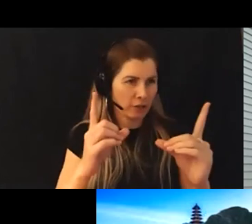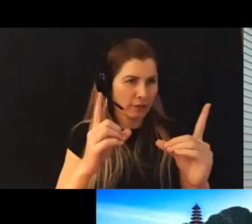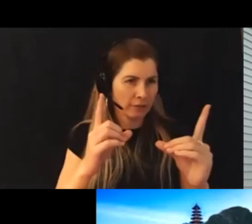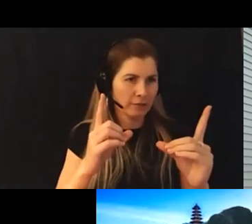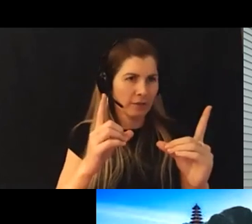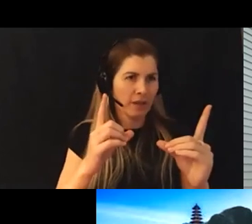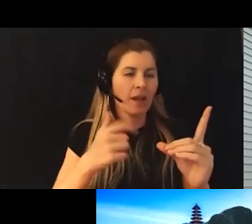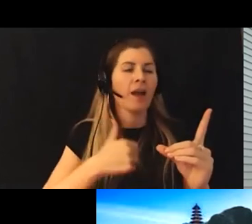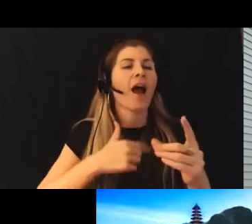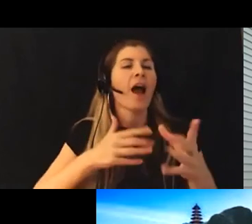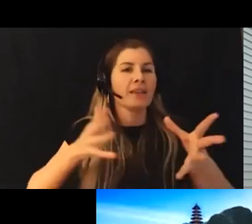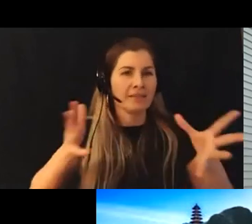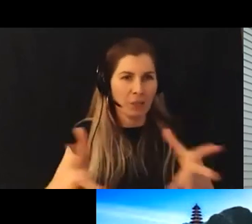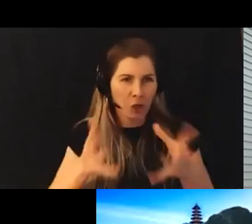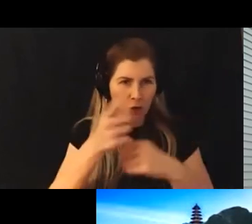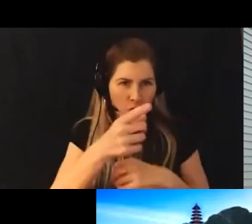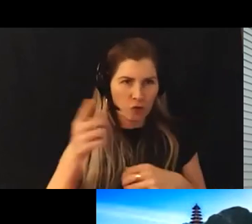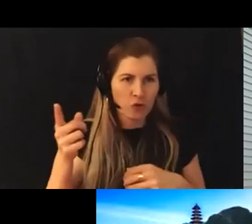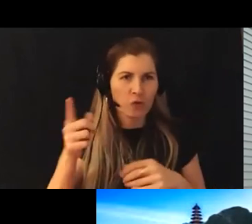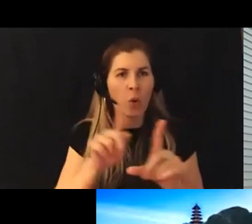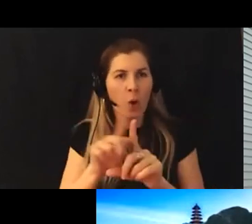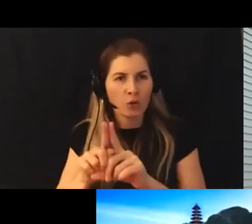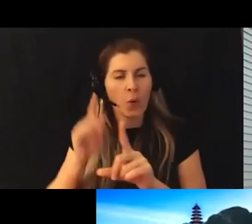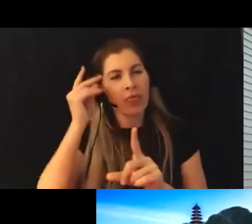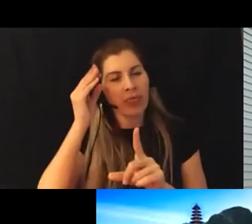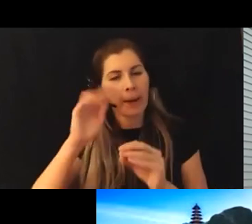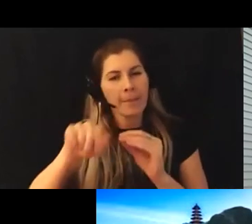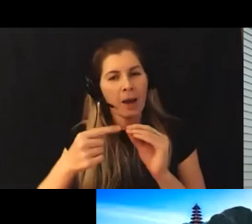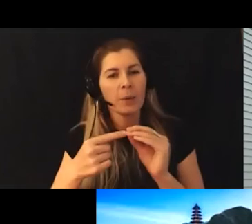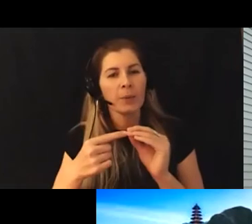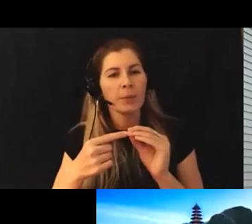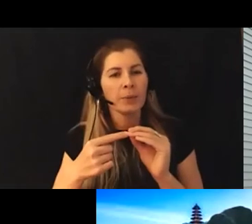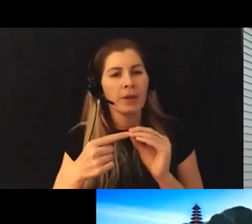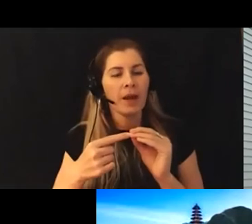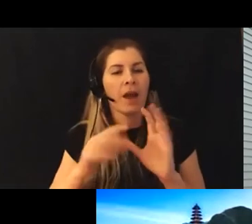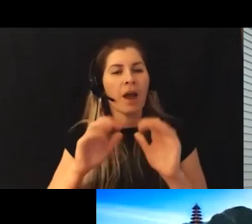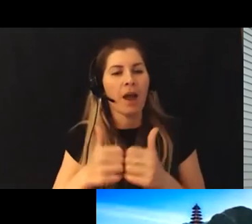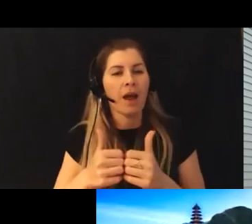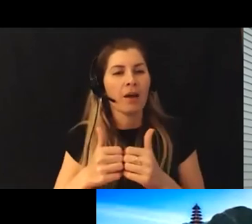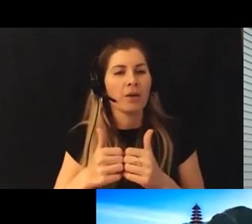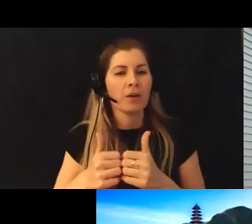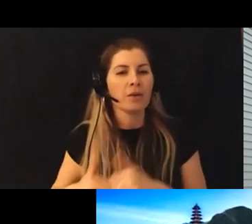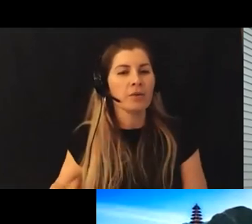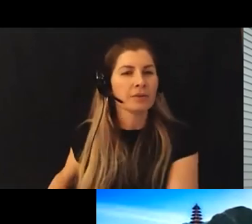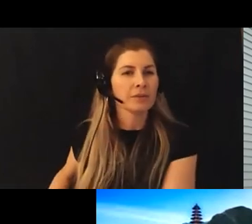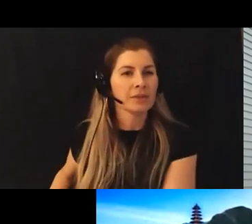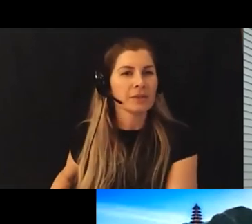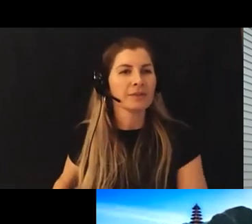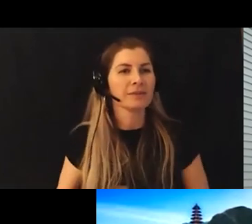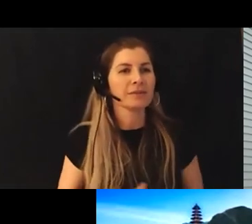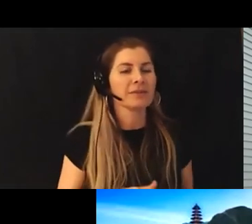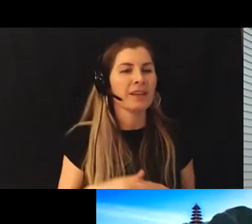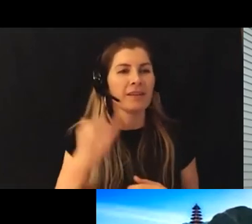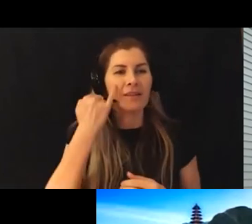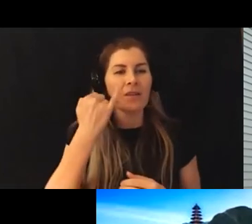I encourage you to also think about how do you, similar to what my colleagues have shared, but really in terms